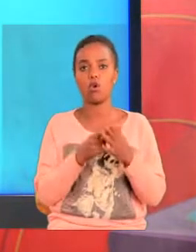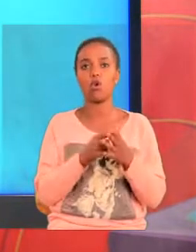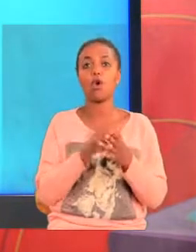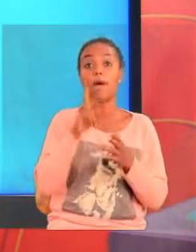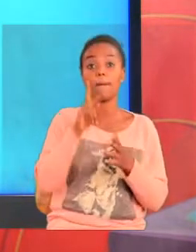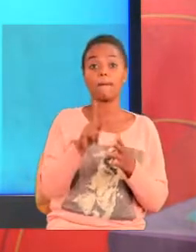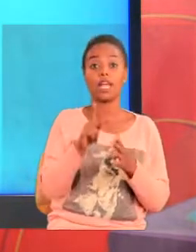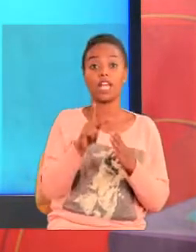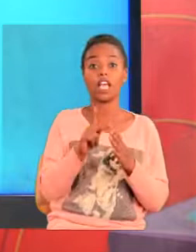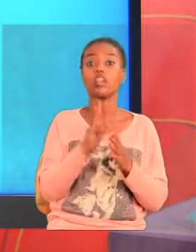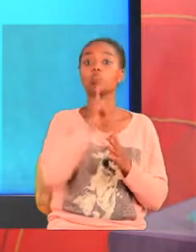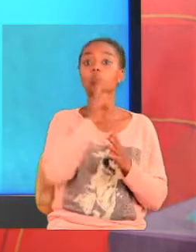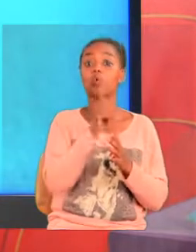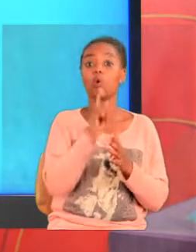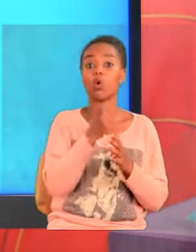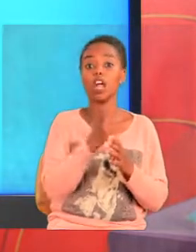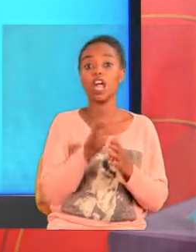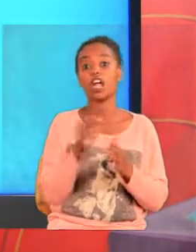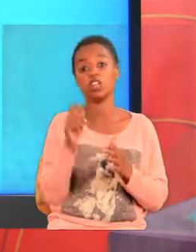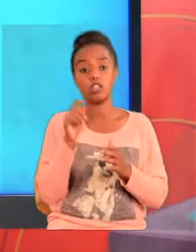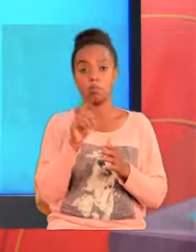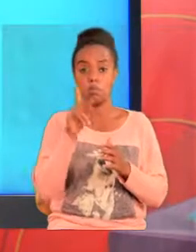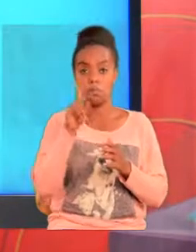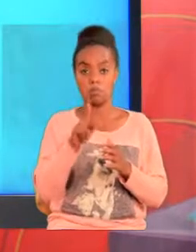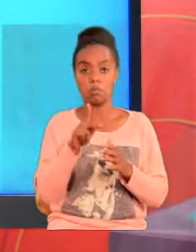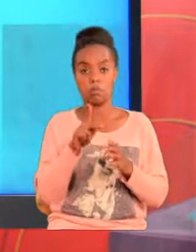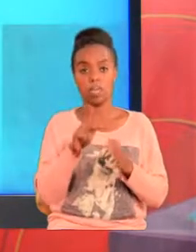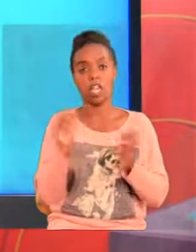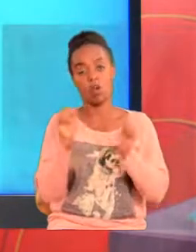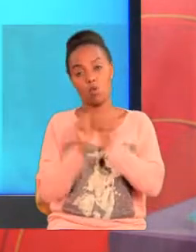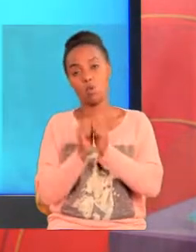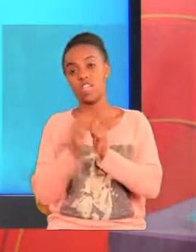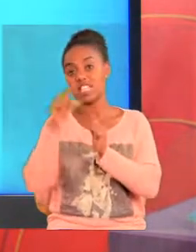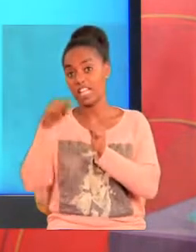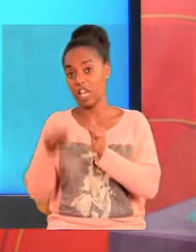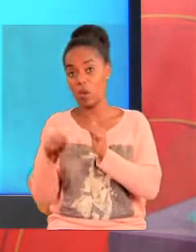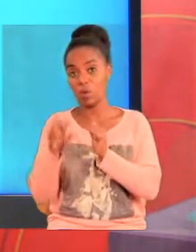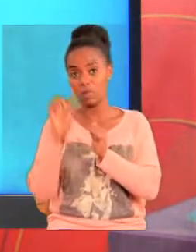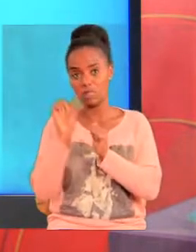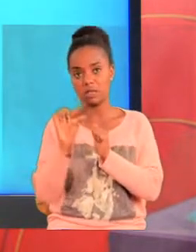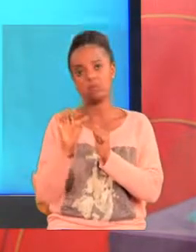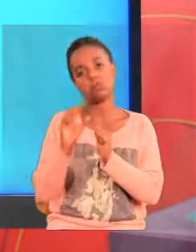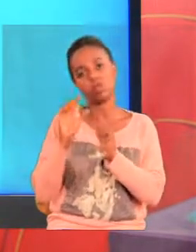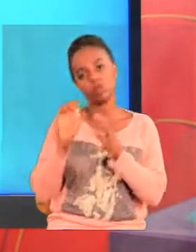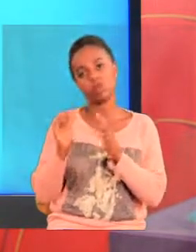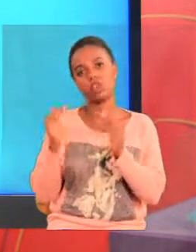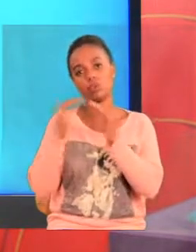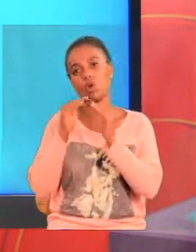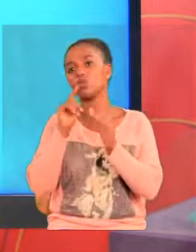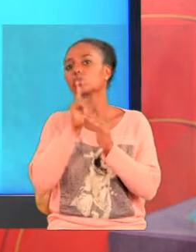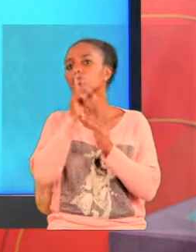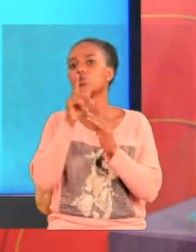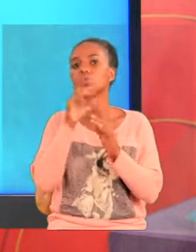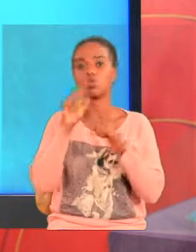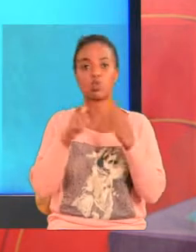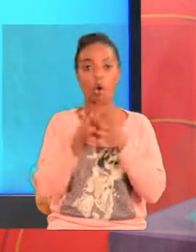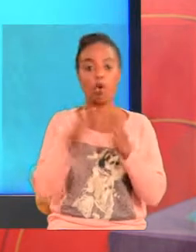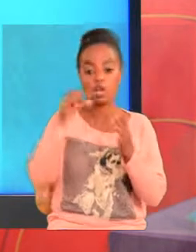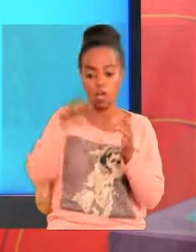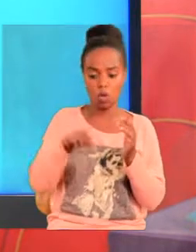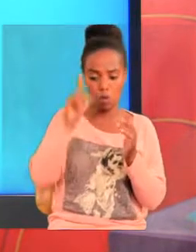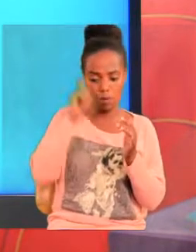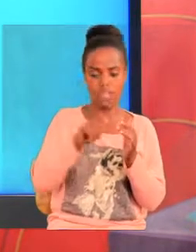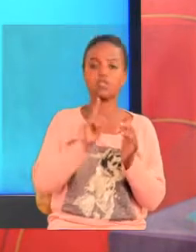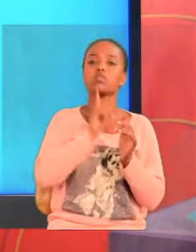true. True implies something is true, so Q must be true. Therefore, here from 1